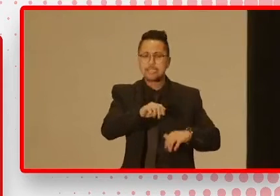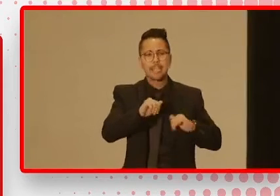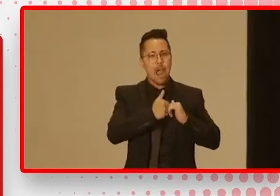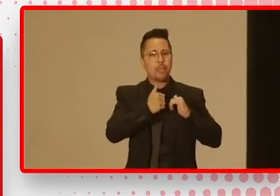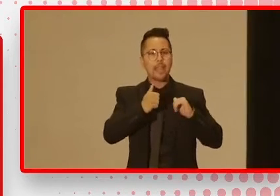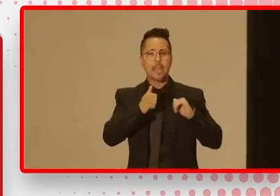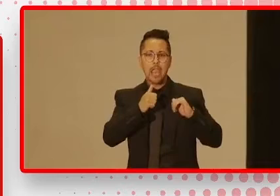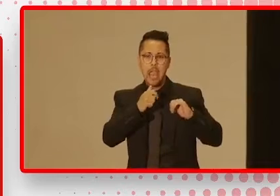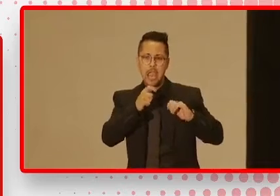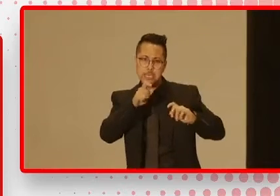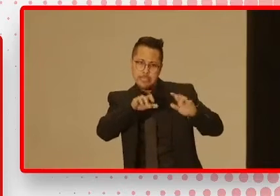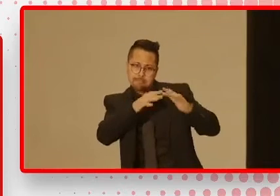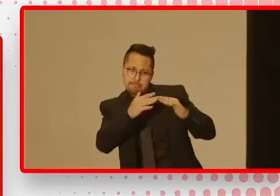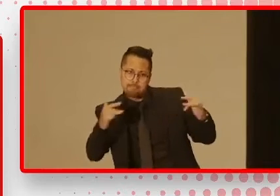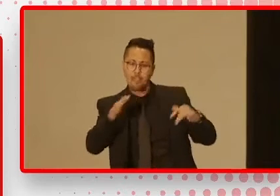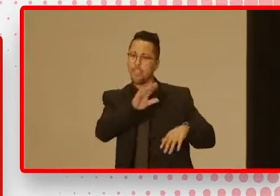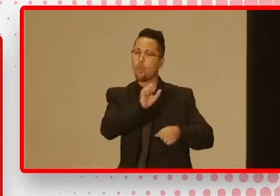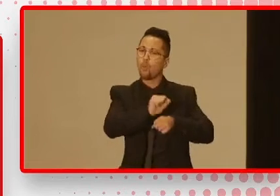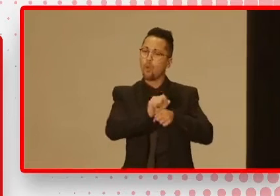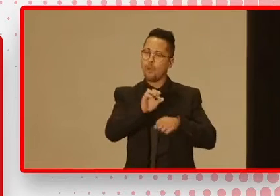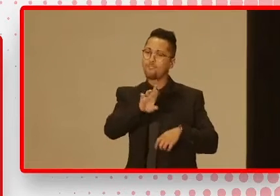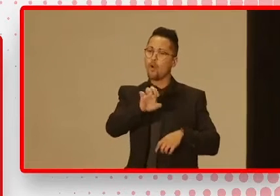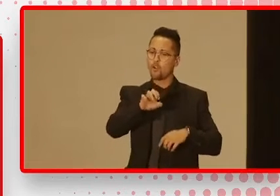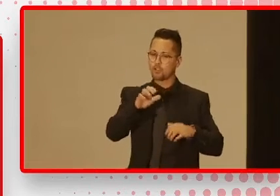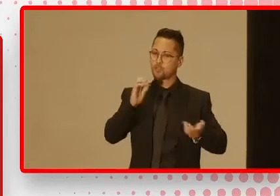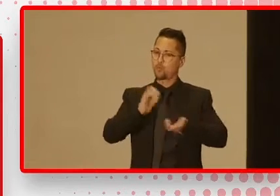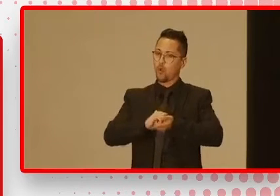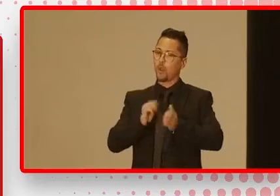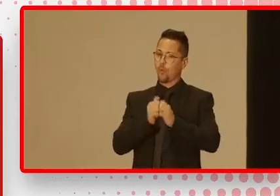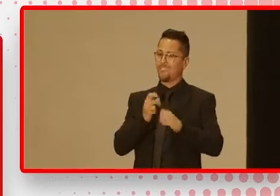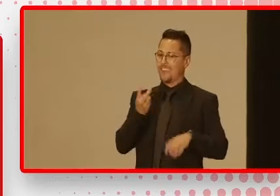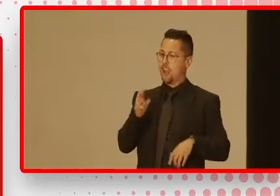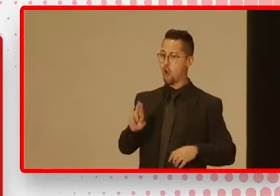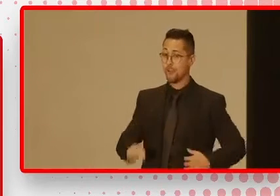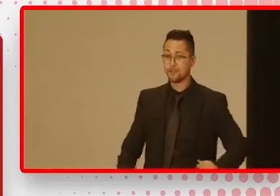workforce by working with VR. Yeah.